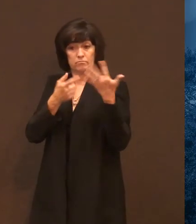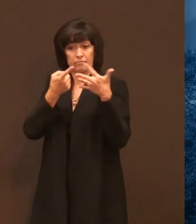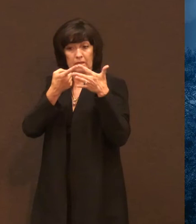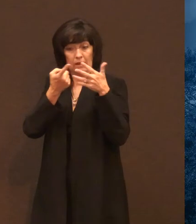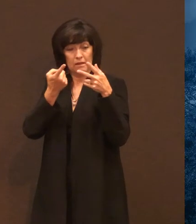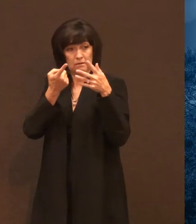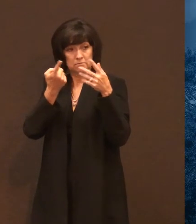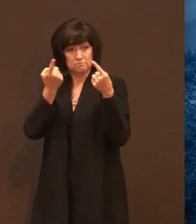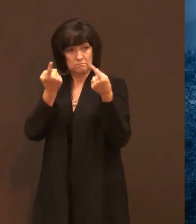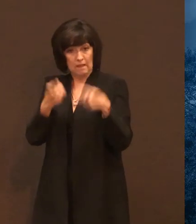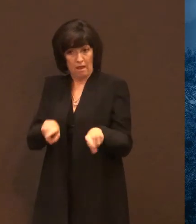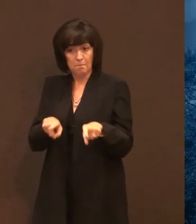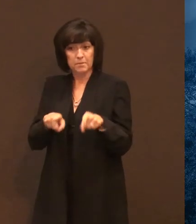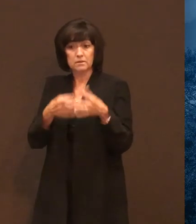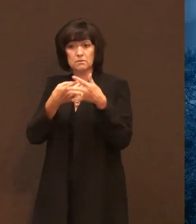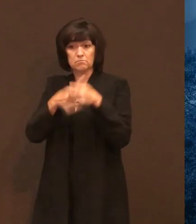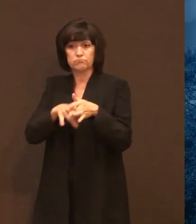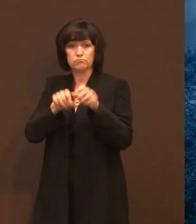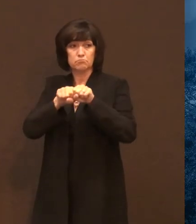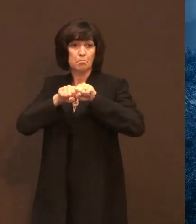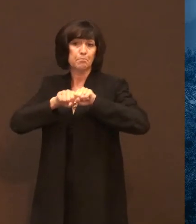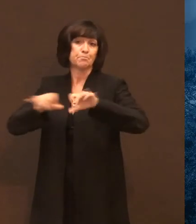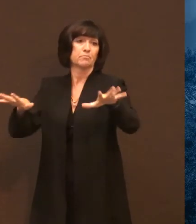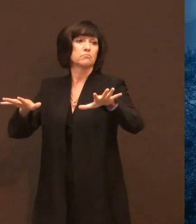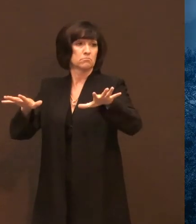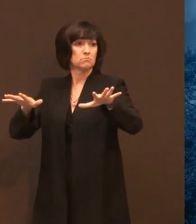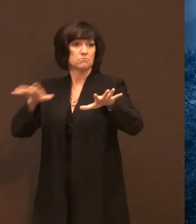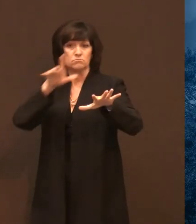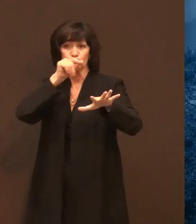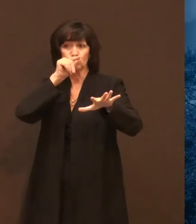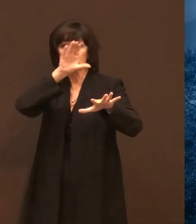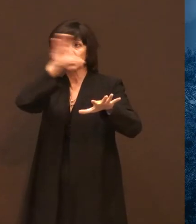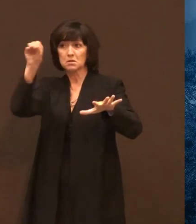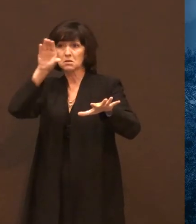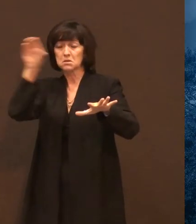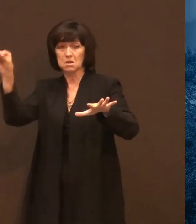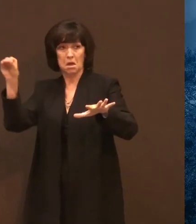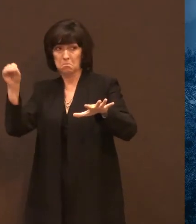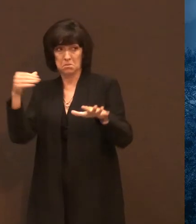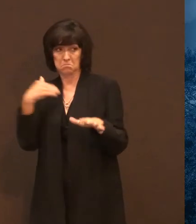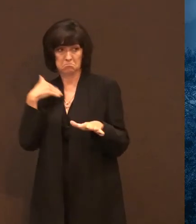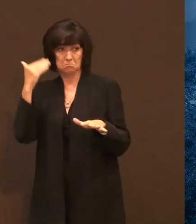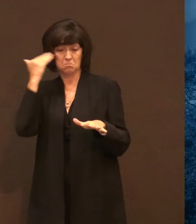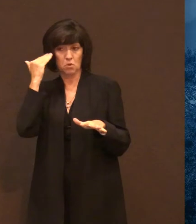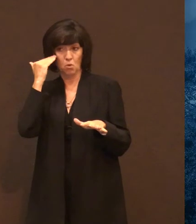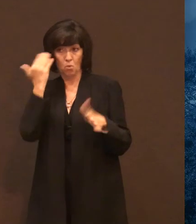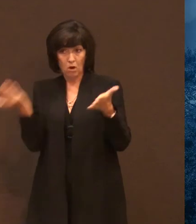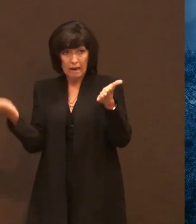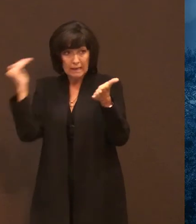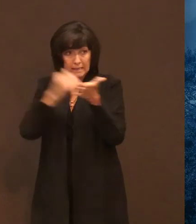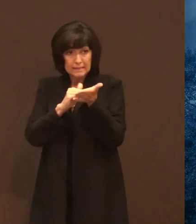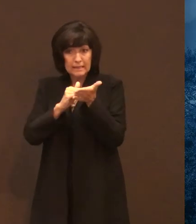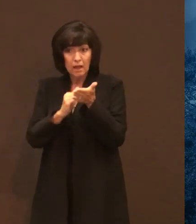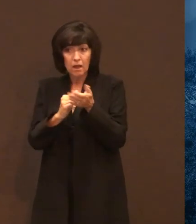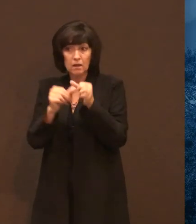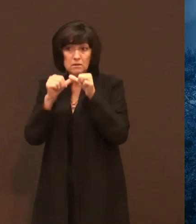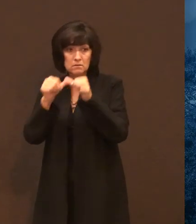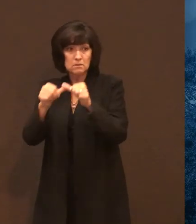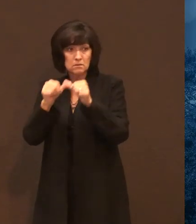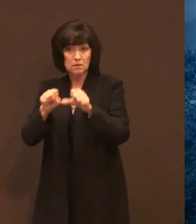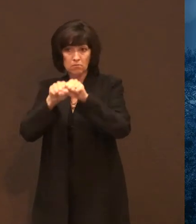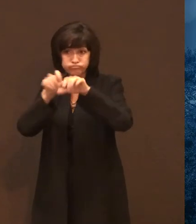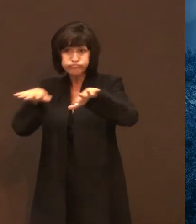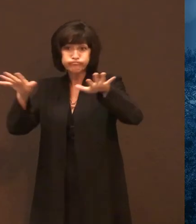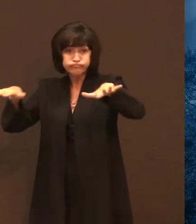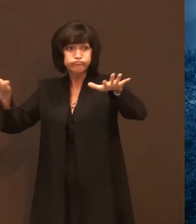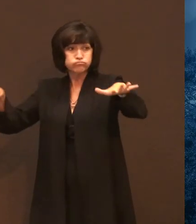of cases. We haven't heard that I'm aware of, and I'm going to ask Dr. Rattay, from the contact tracers about that. We've